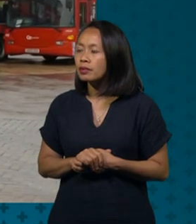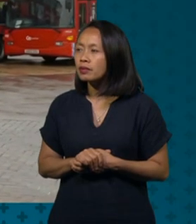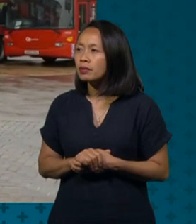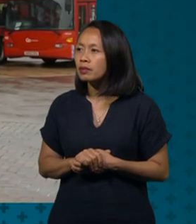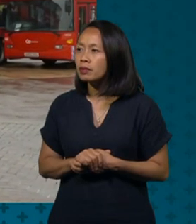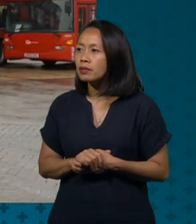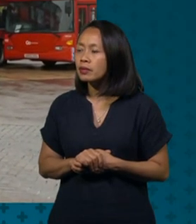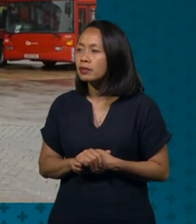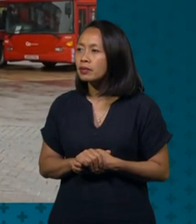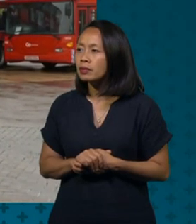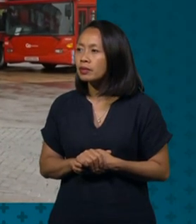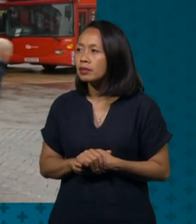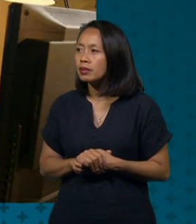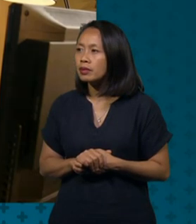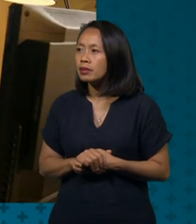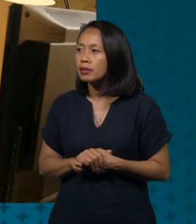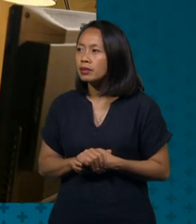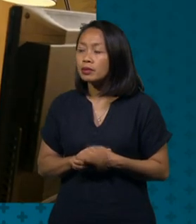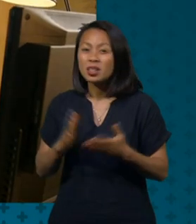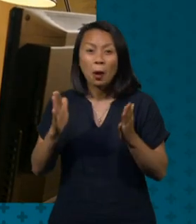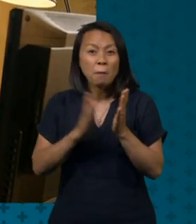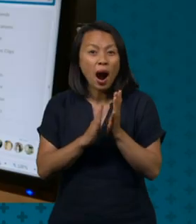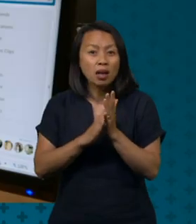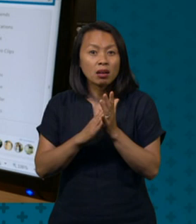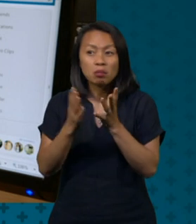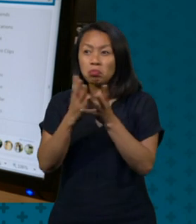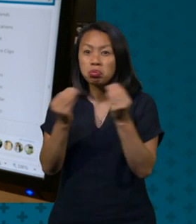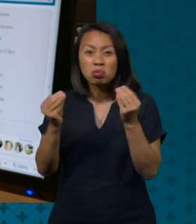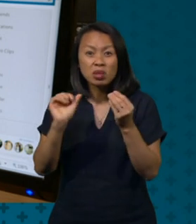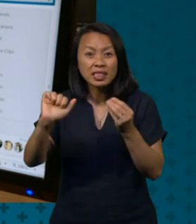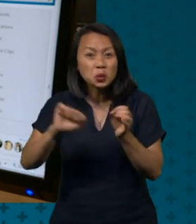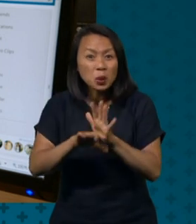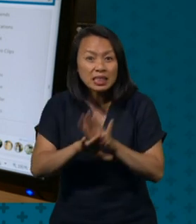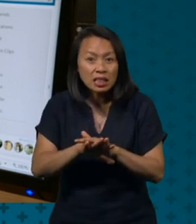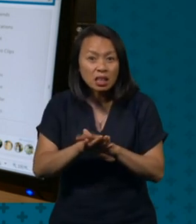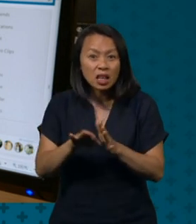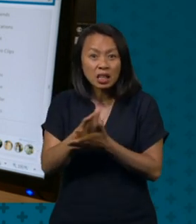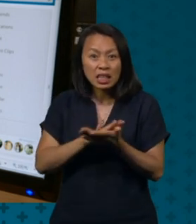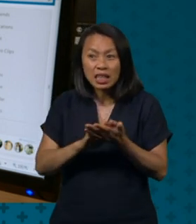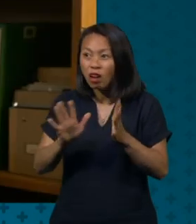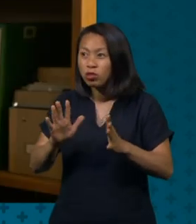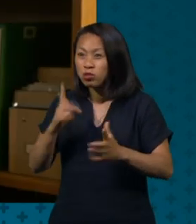Oh, Ryan. Mike had gone AWOL on his wedding day, which meant it was all hands on deck to find him.